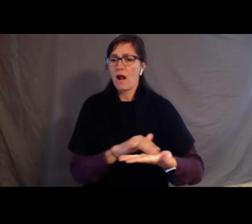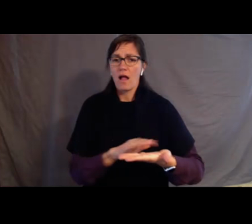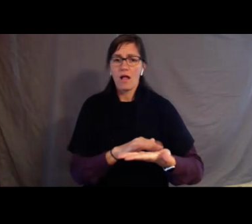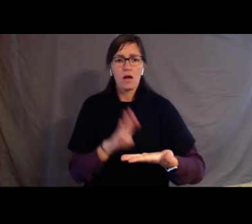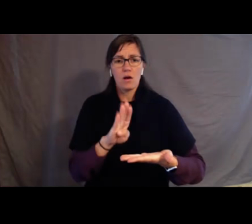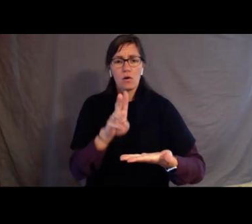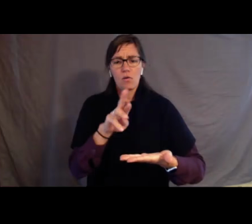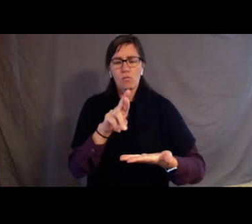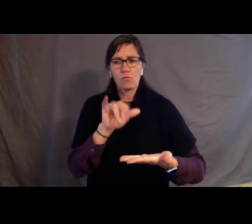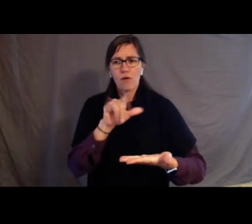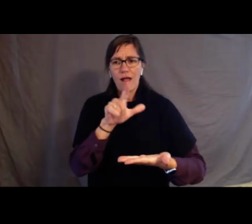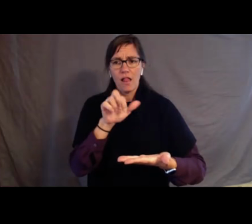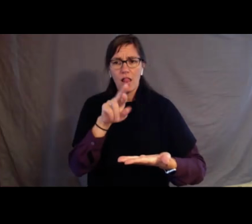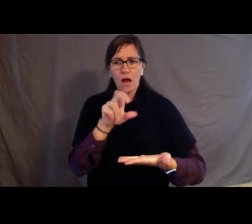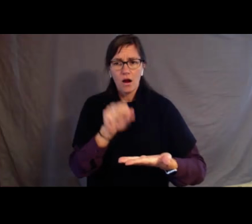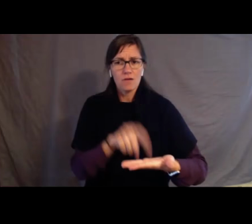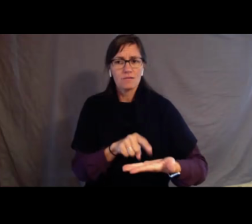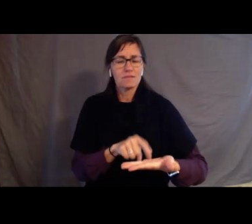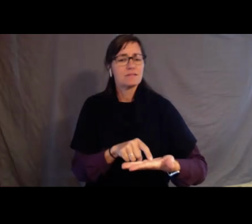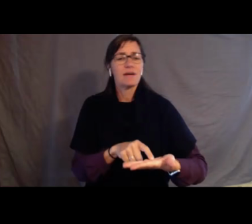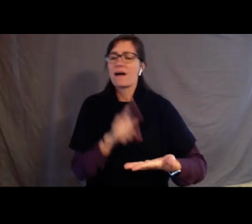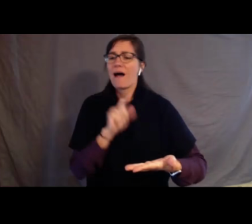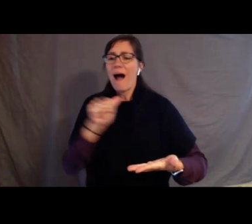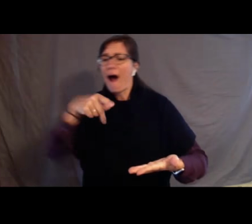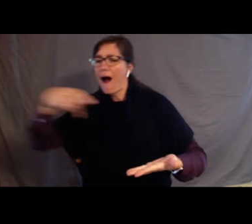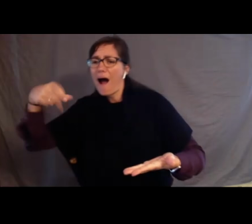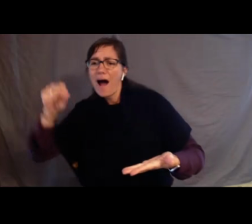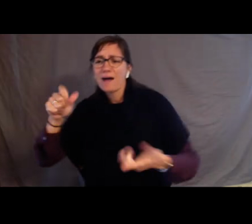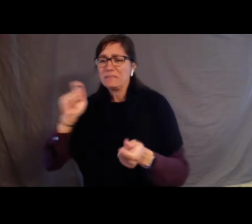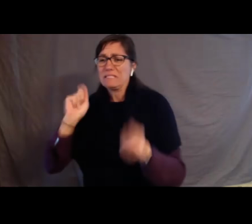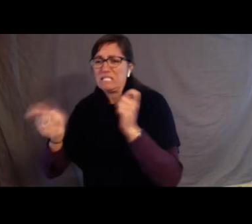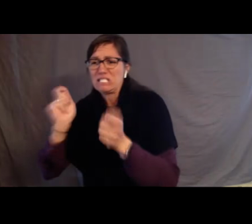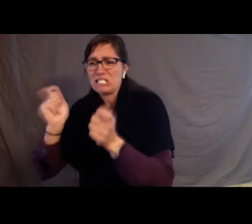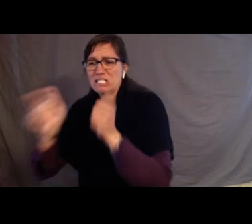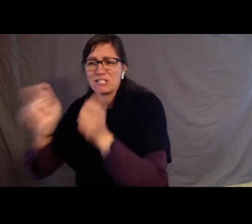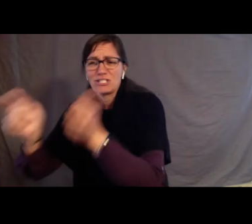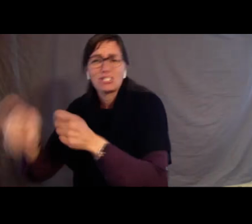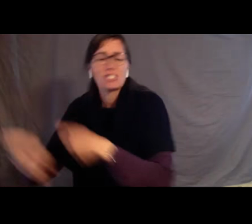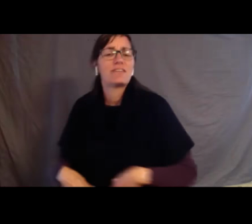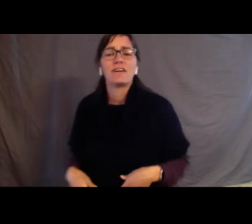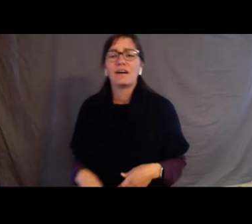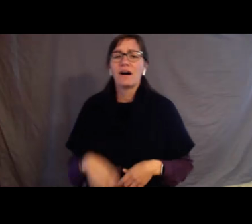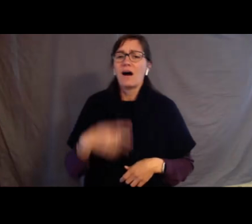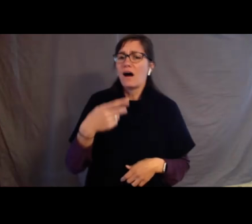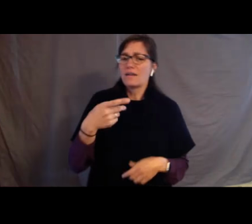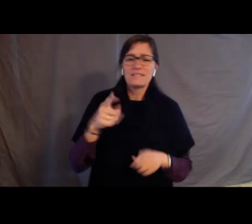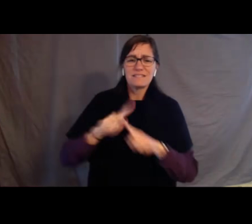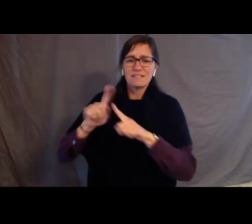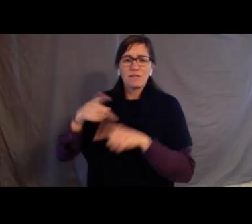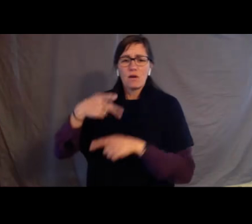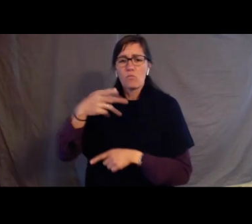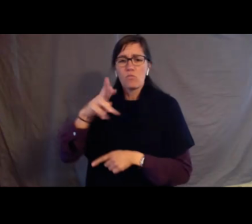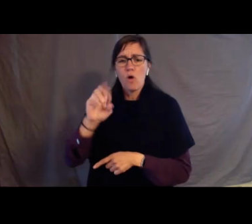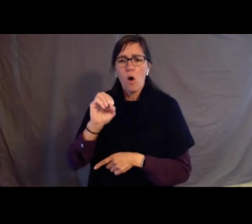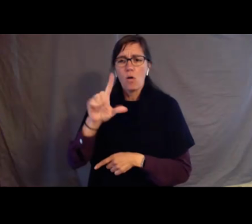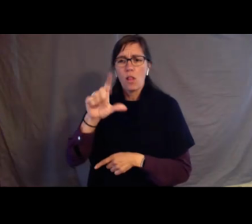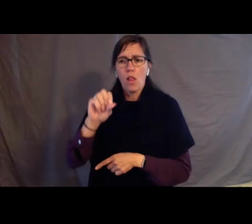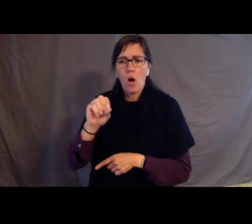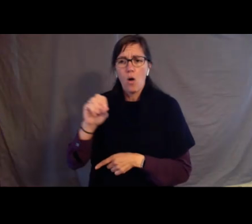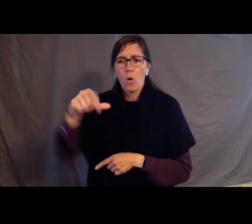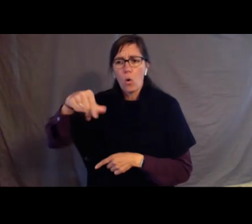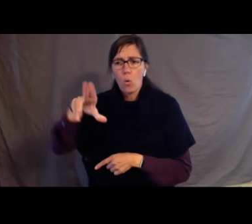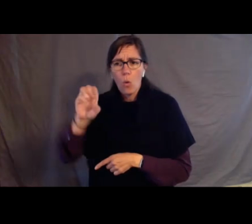various options, all of the apps that are out there, devices like ProLoquota Go. You can see that it's